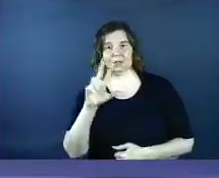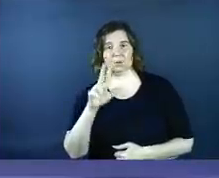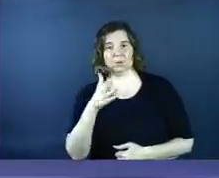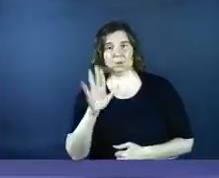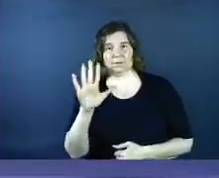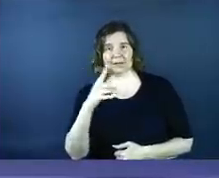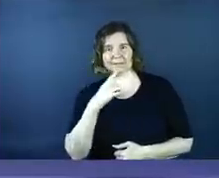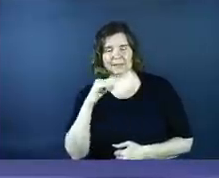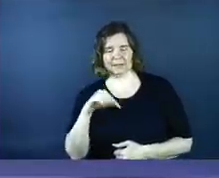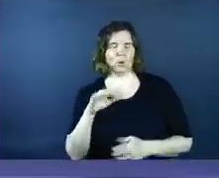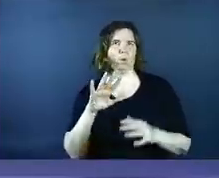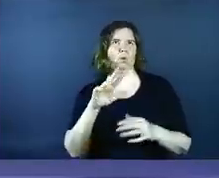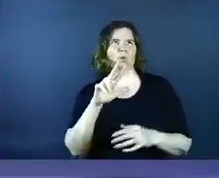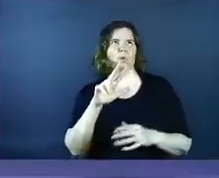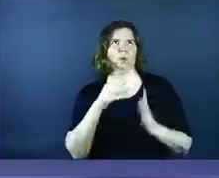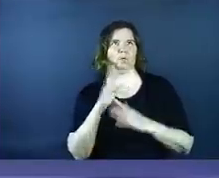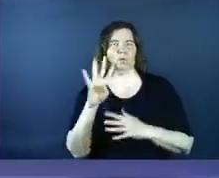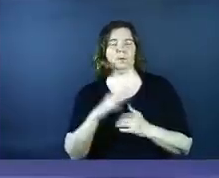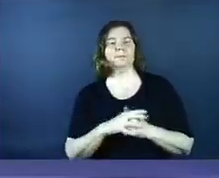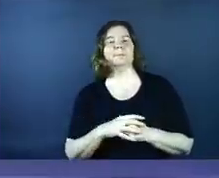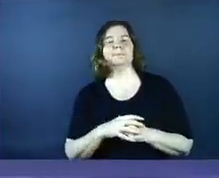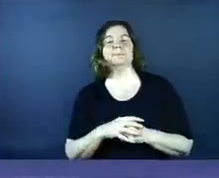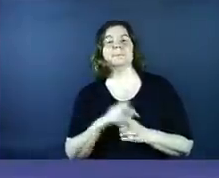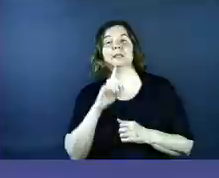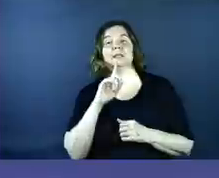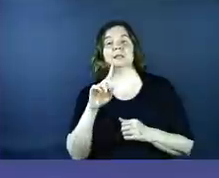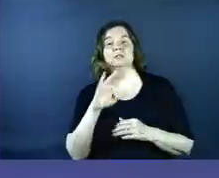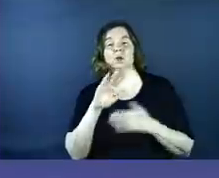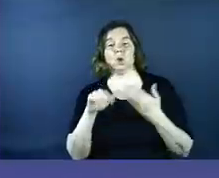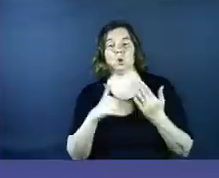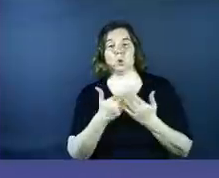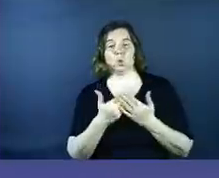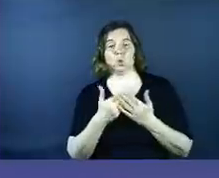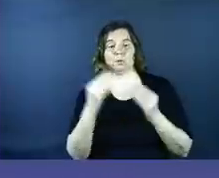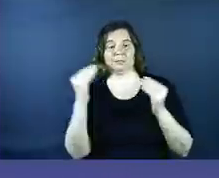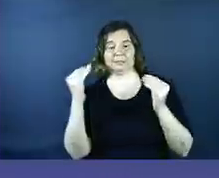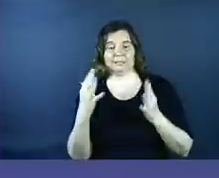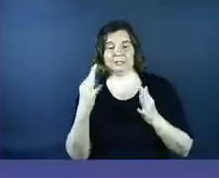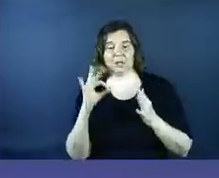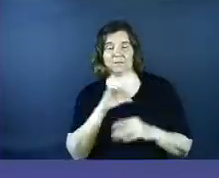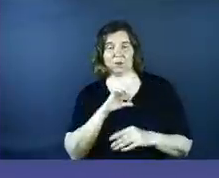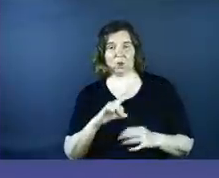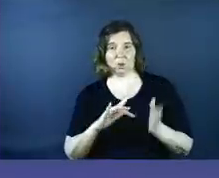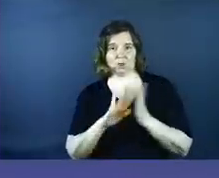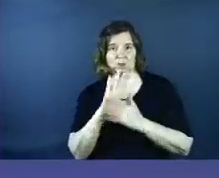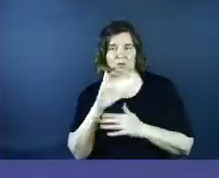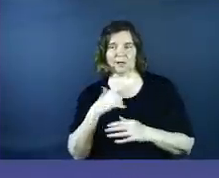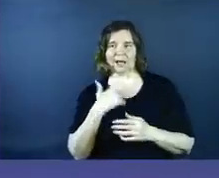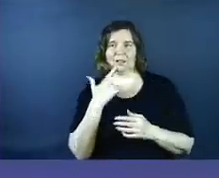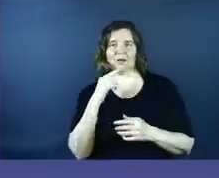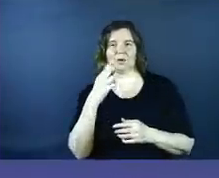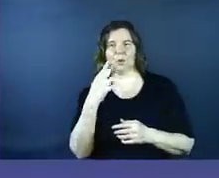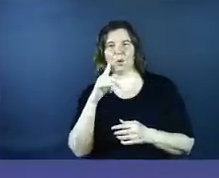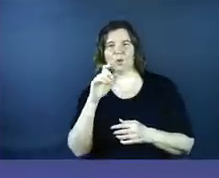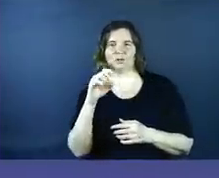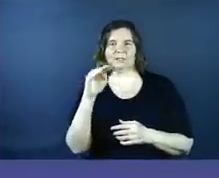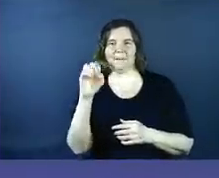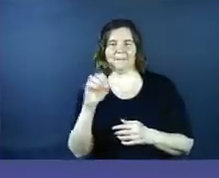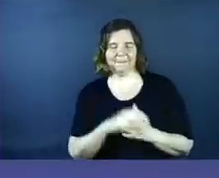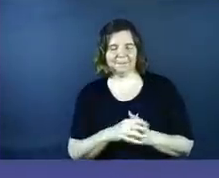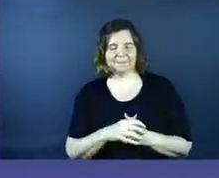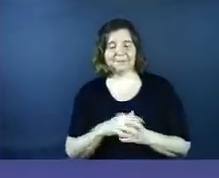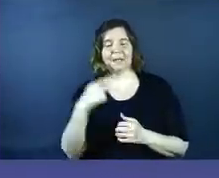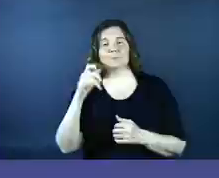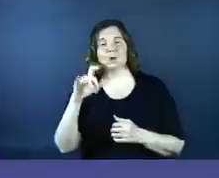1 Timothy 6:3-5 says this, or it's 3-4 says this. These are the wholesome teachings of the Lord Jesus Christ. I love that he calls them wholesome. This is